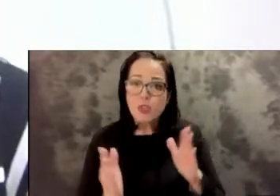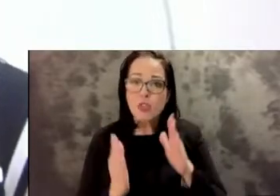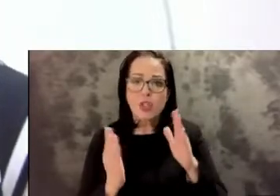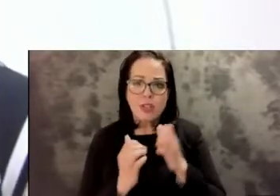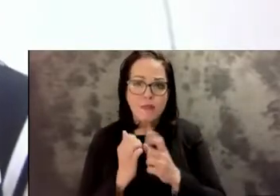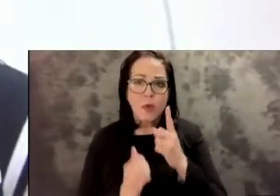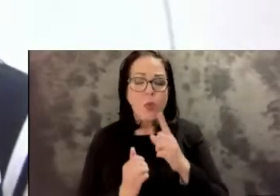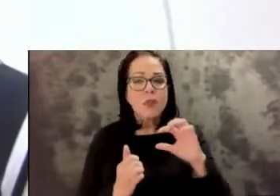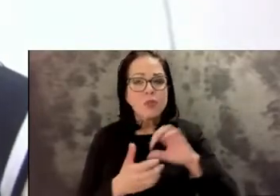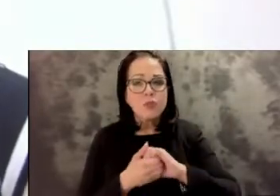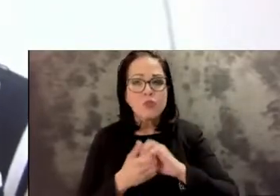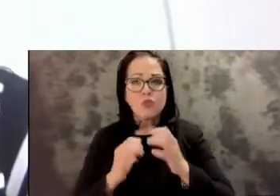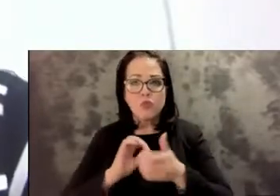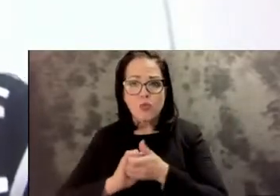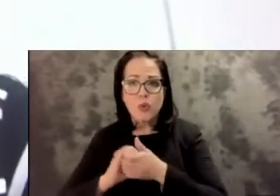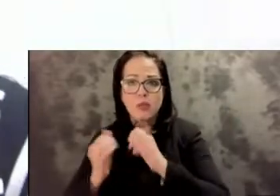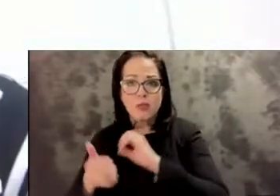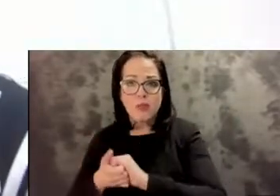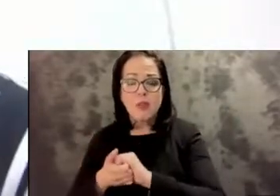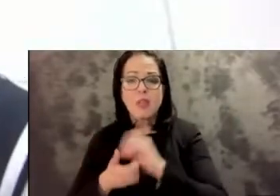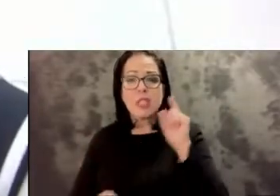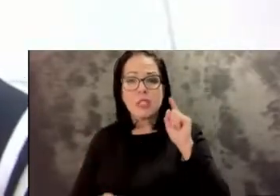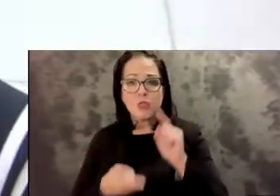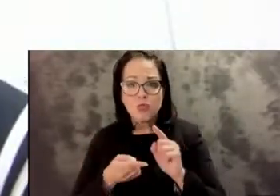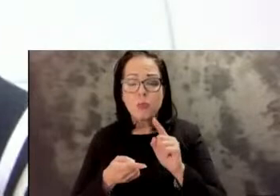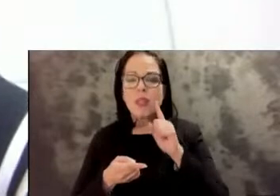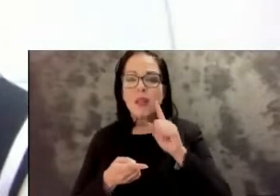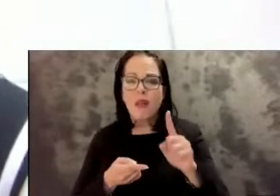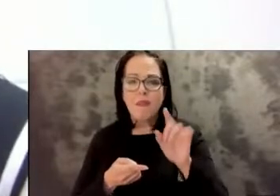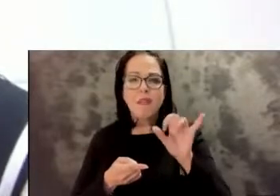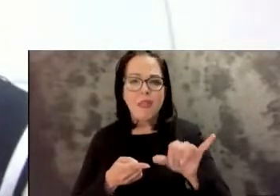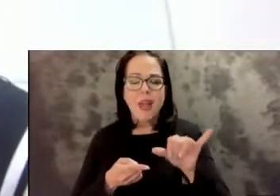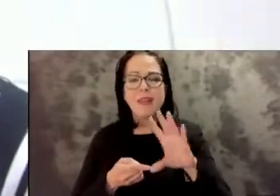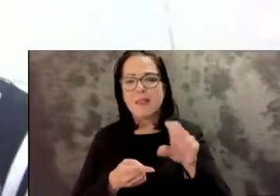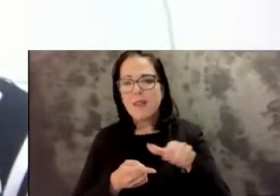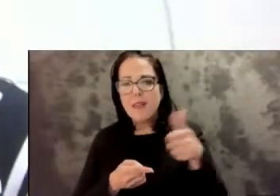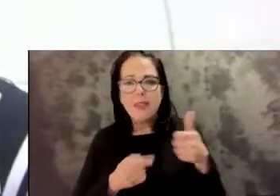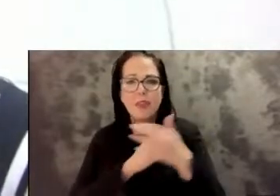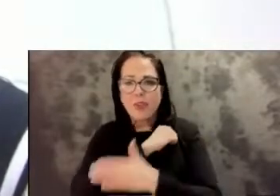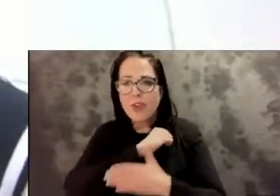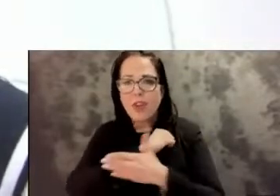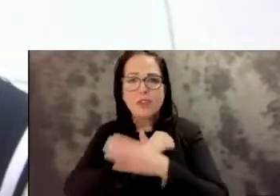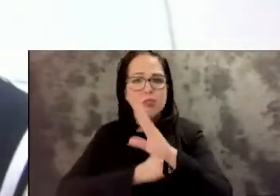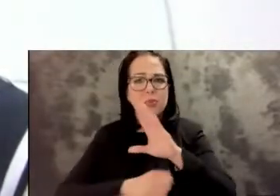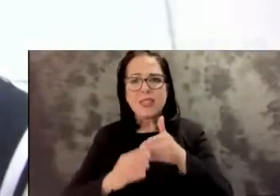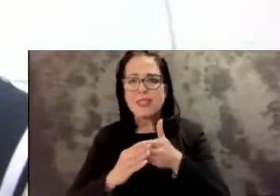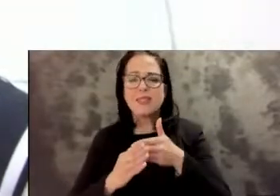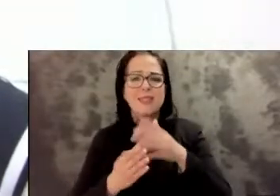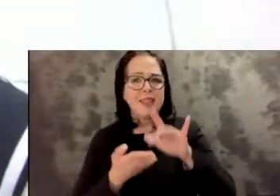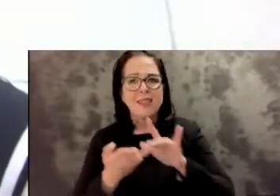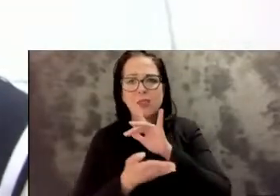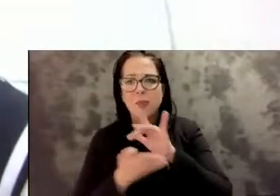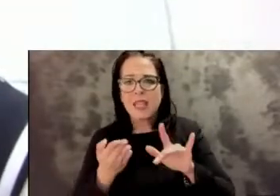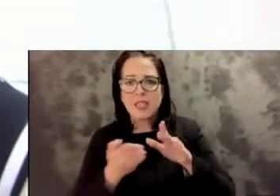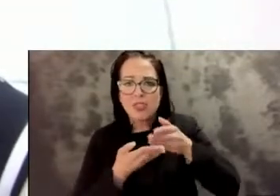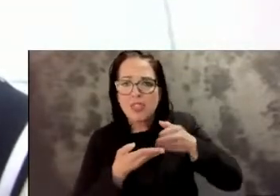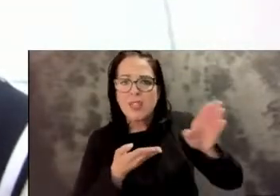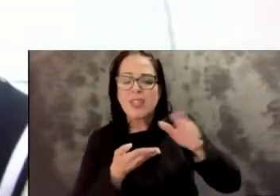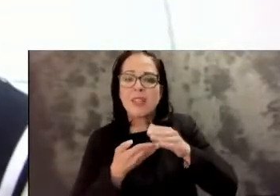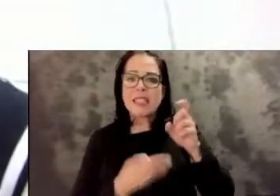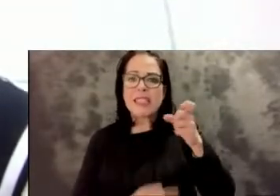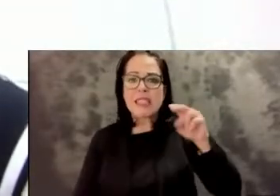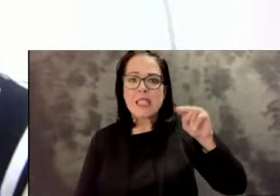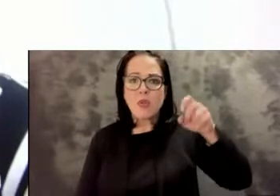hands together in reducing discrimination and xenophobia. Not just the government, but as individuals, we have roles to